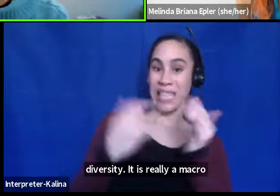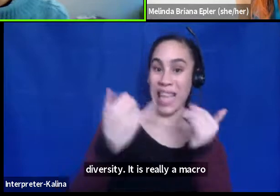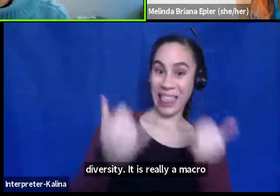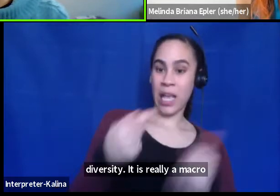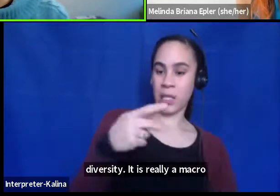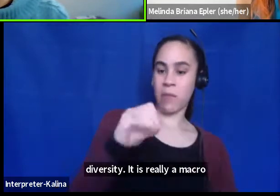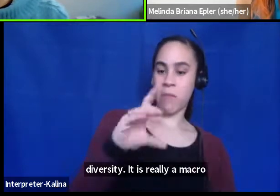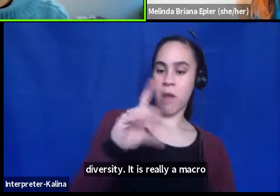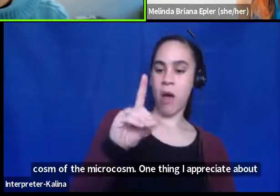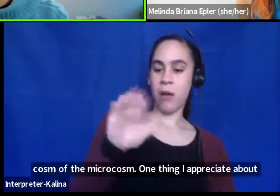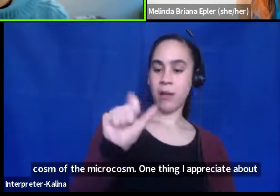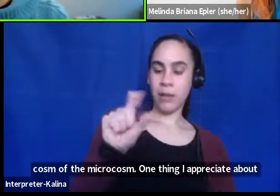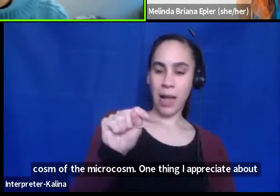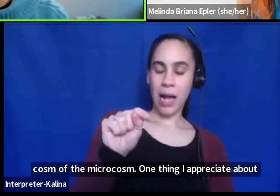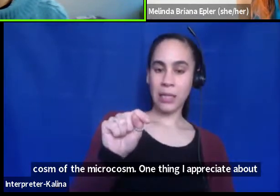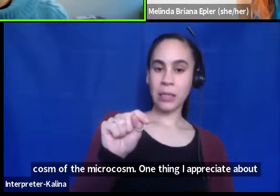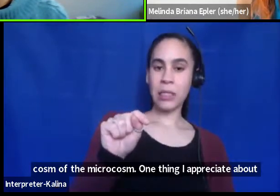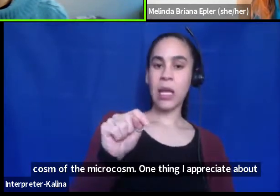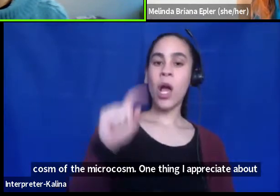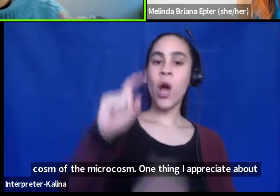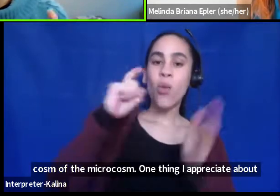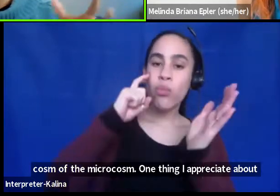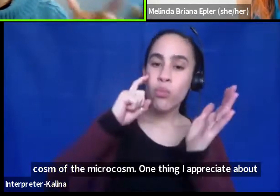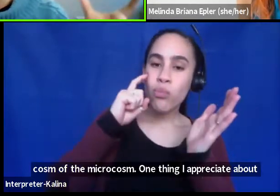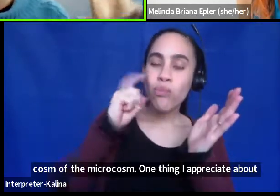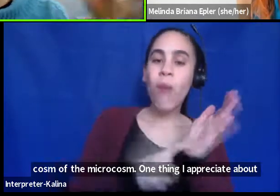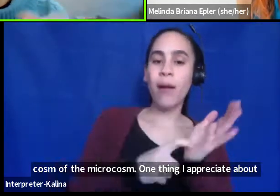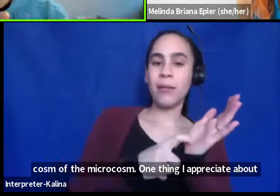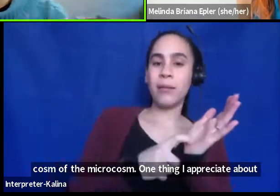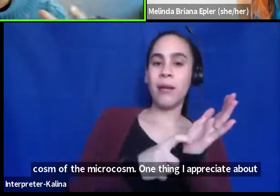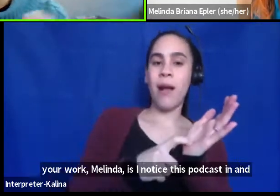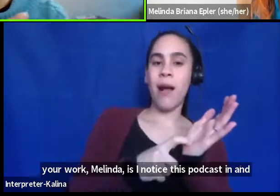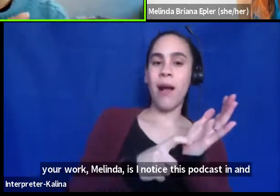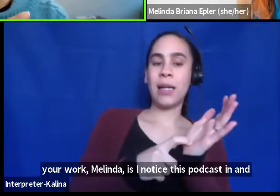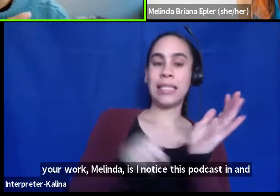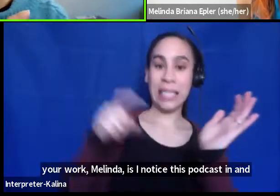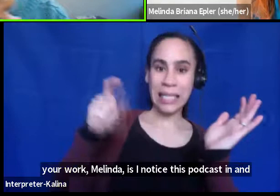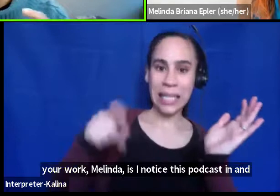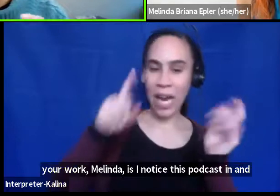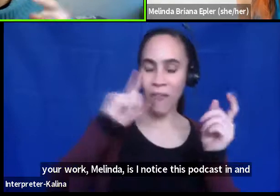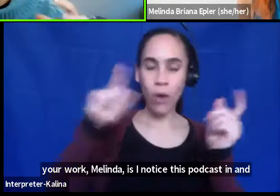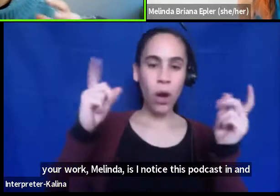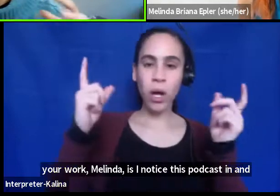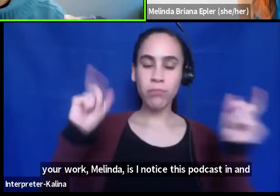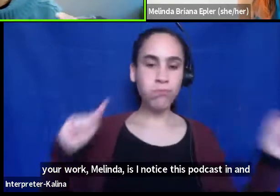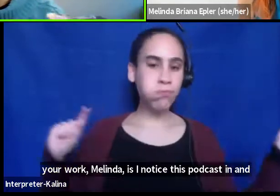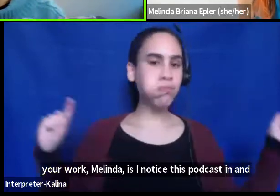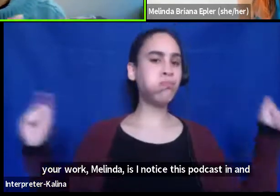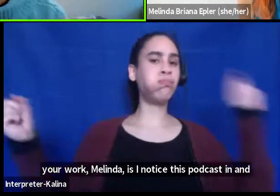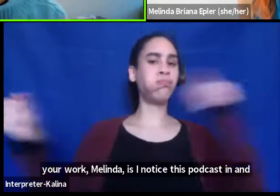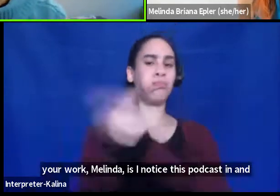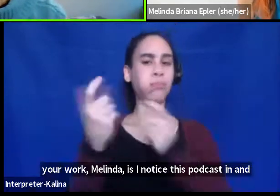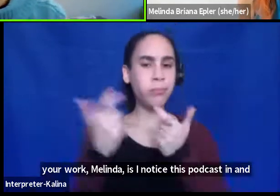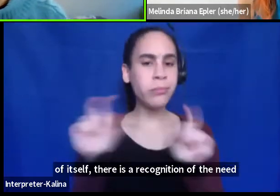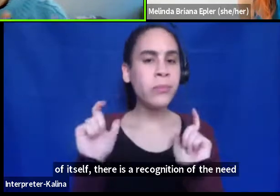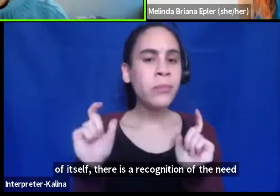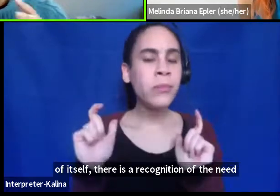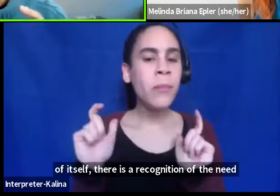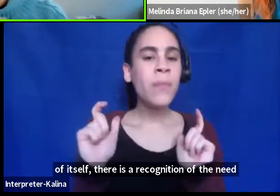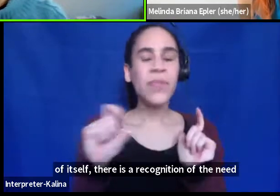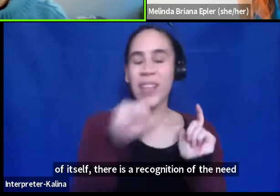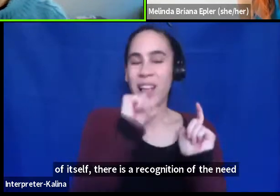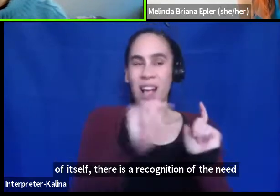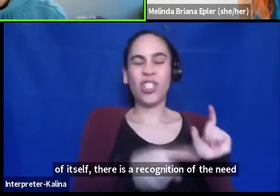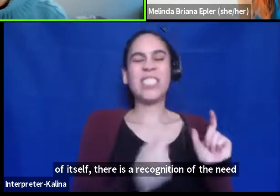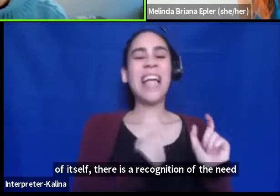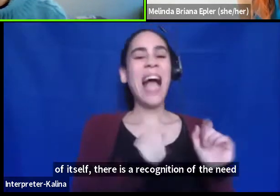itself, there's a recognition of the need for radical inclusion, right? That like it's not just, I interviewed